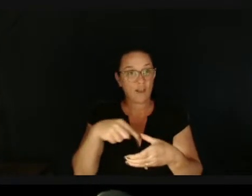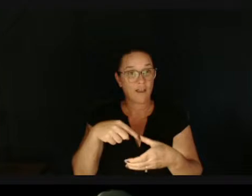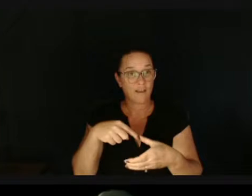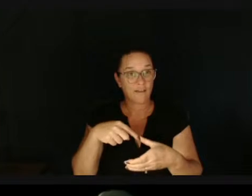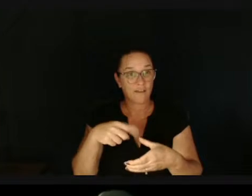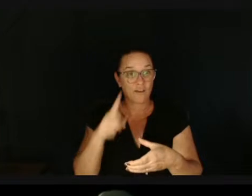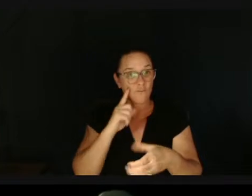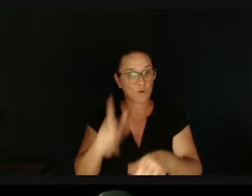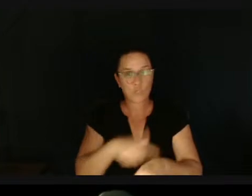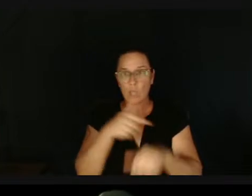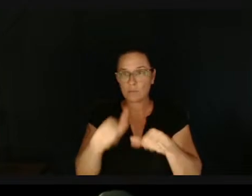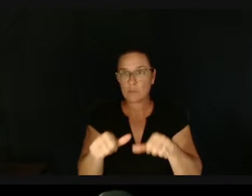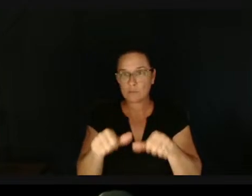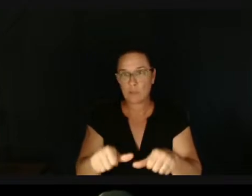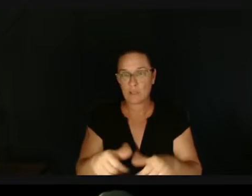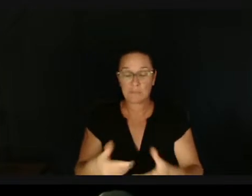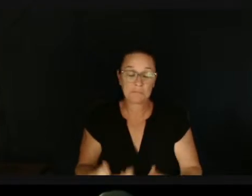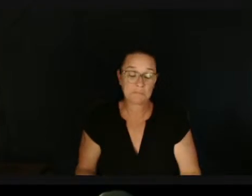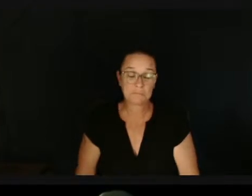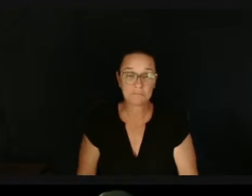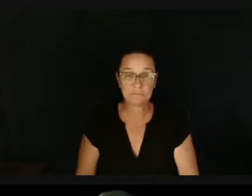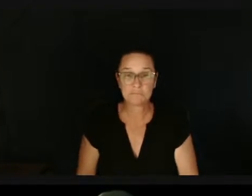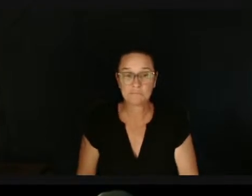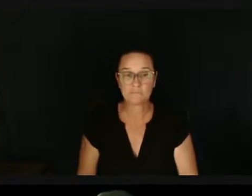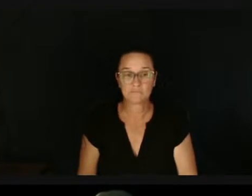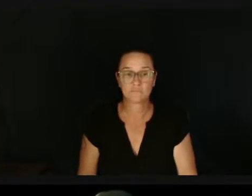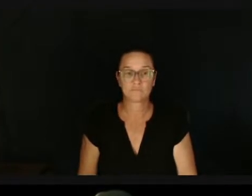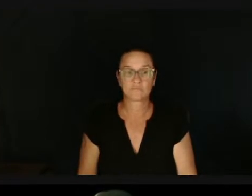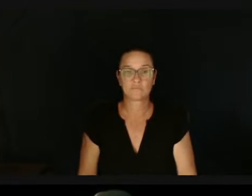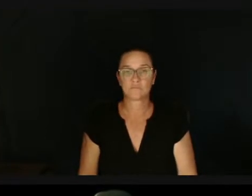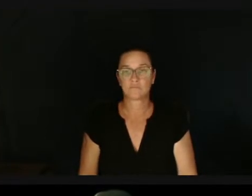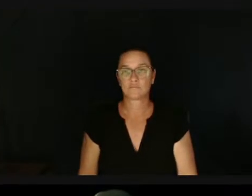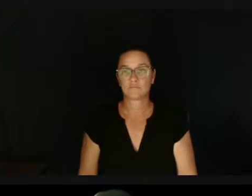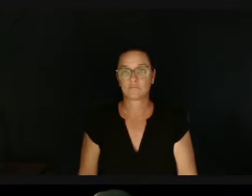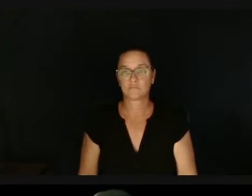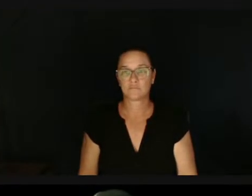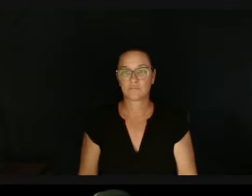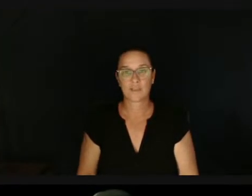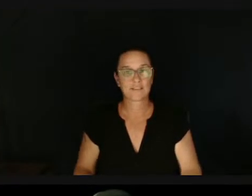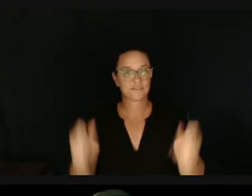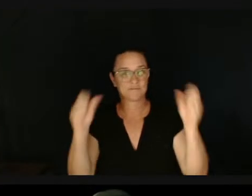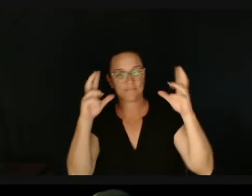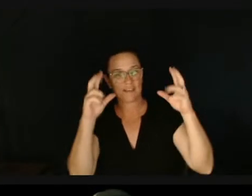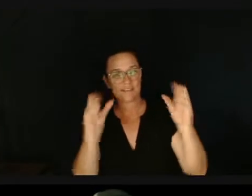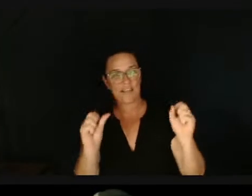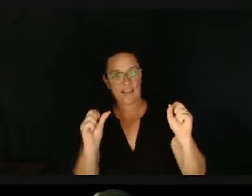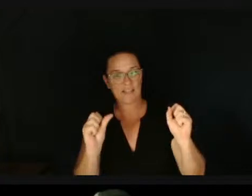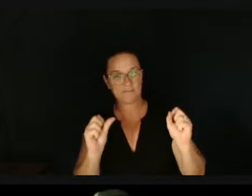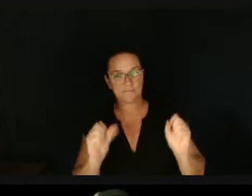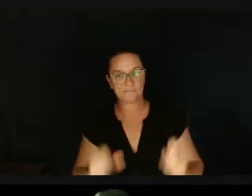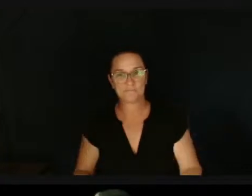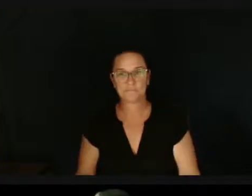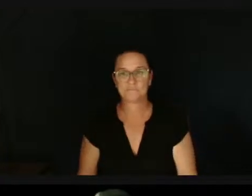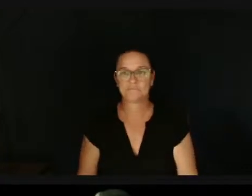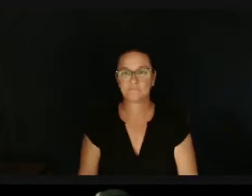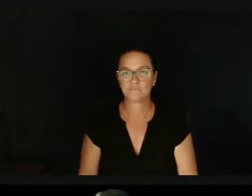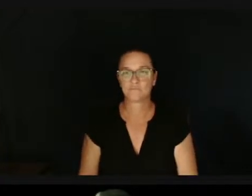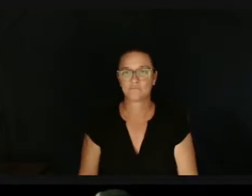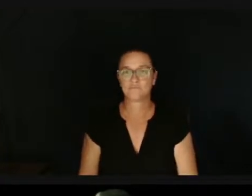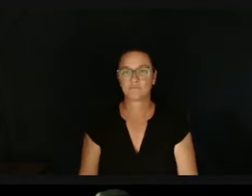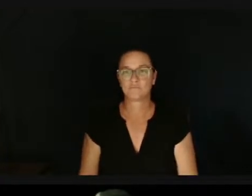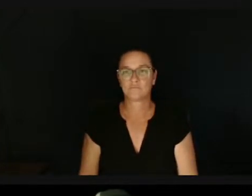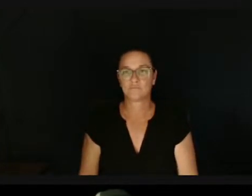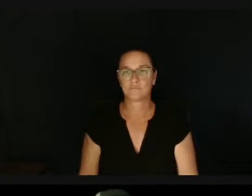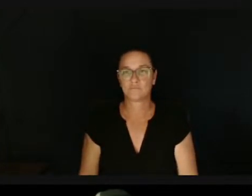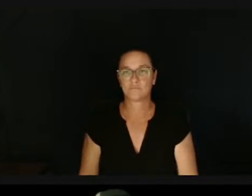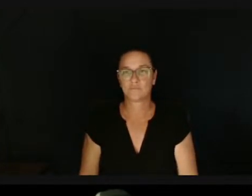possible, as long as this equilibrium lasts right here. Really fascinating time. And so those are those last 2 images.